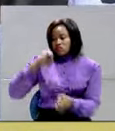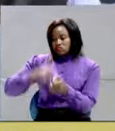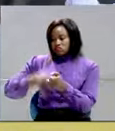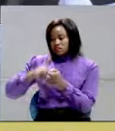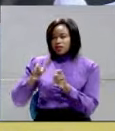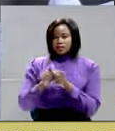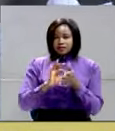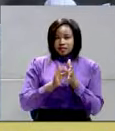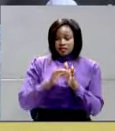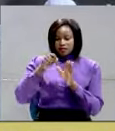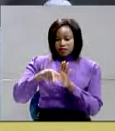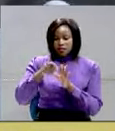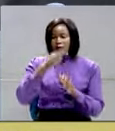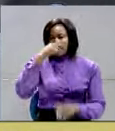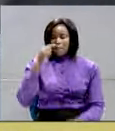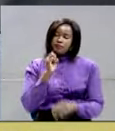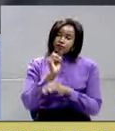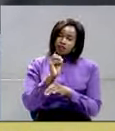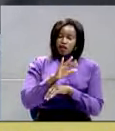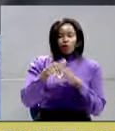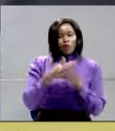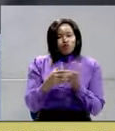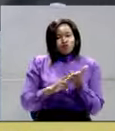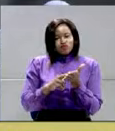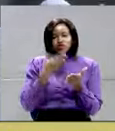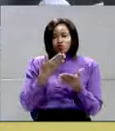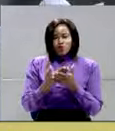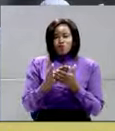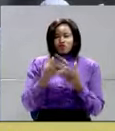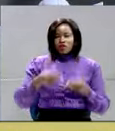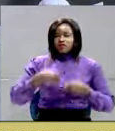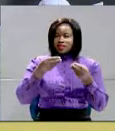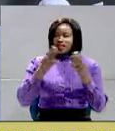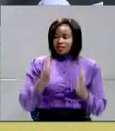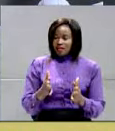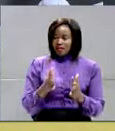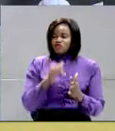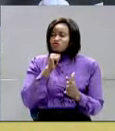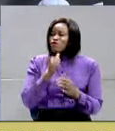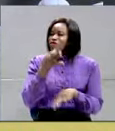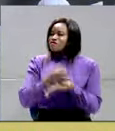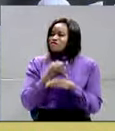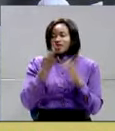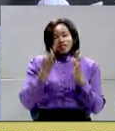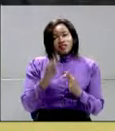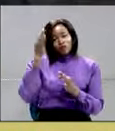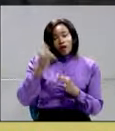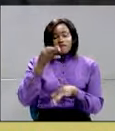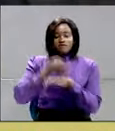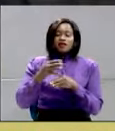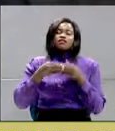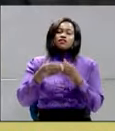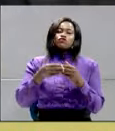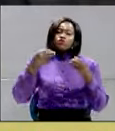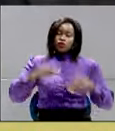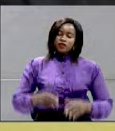seeds, President Museveni advised farmers to use trustworthy suppliers to avoid getting fake products that will lead to losses. He